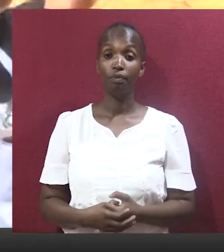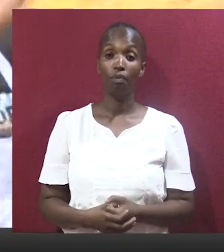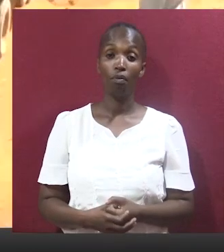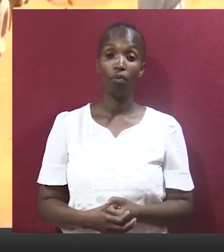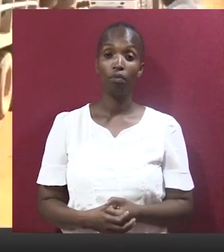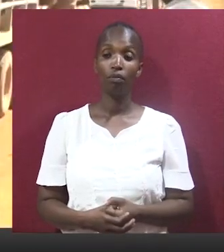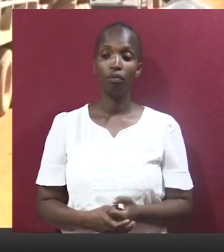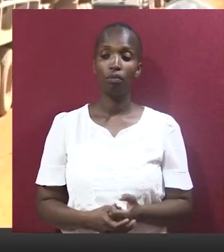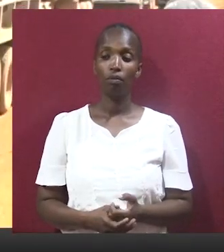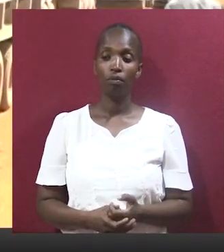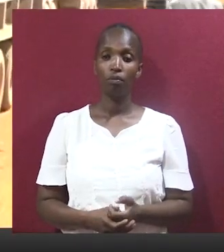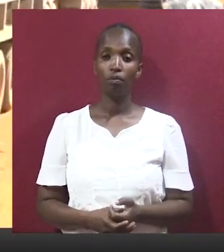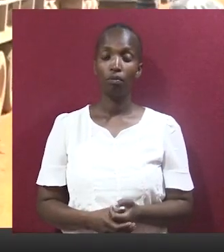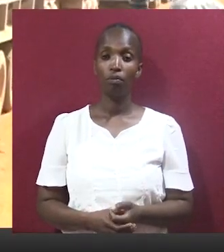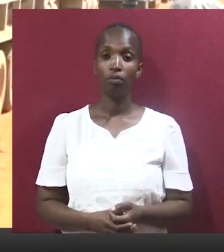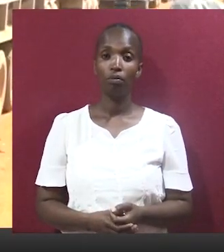foreign